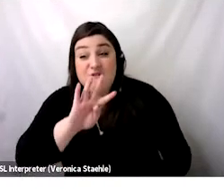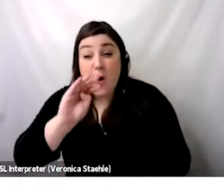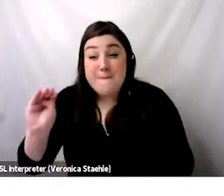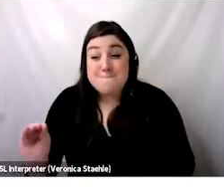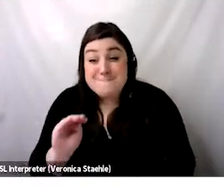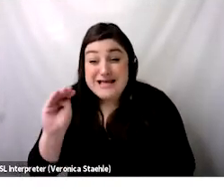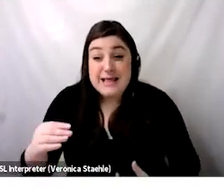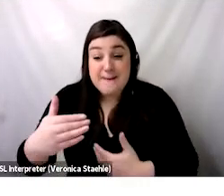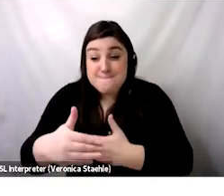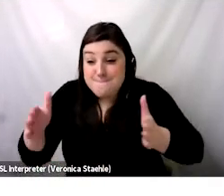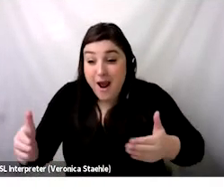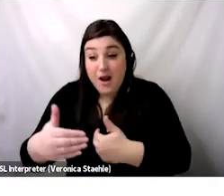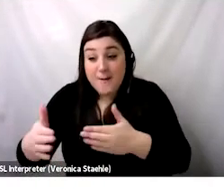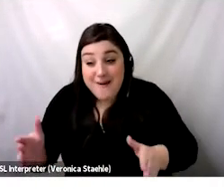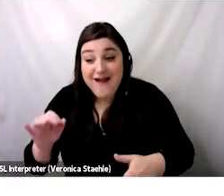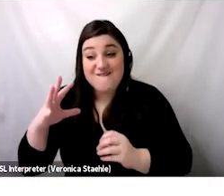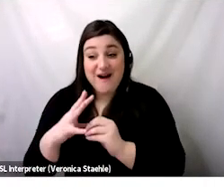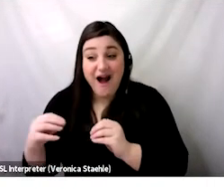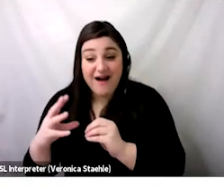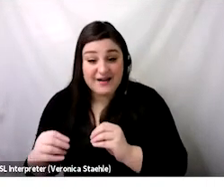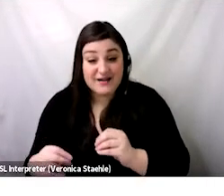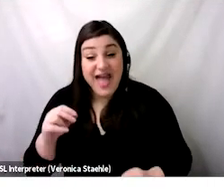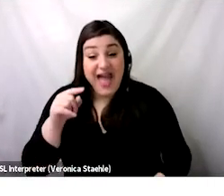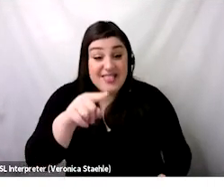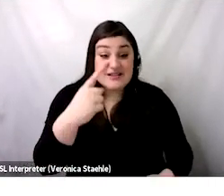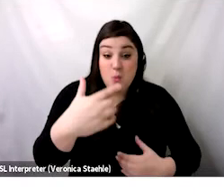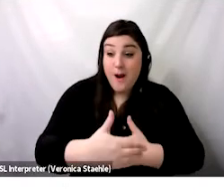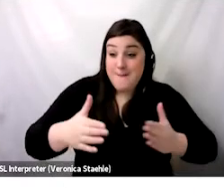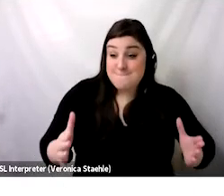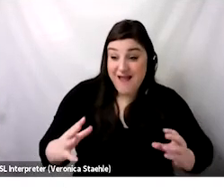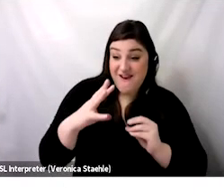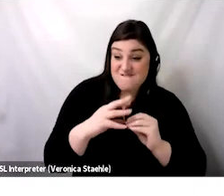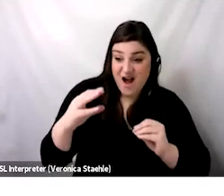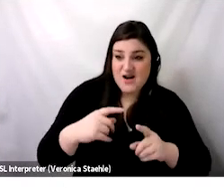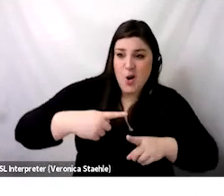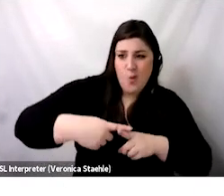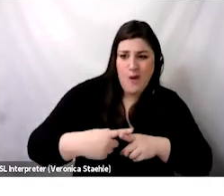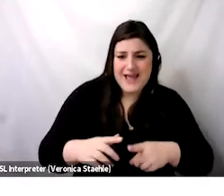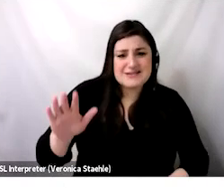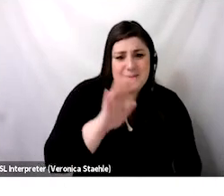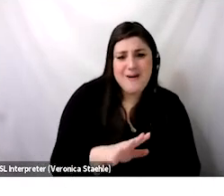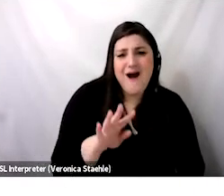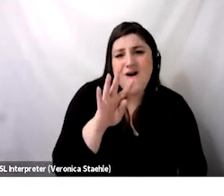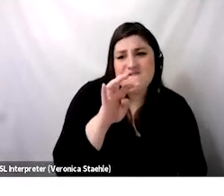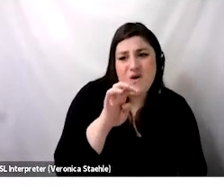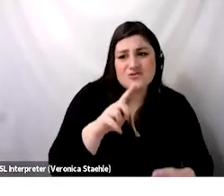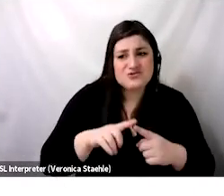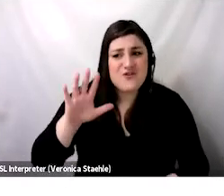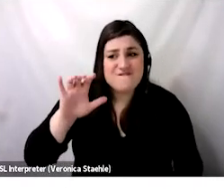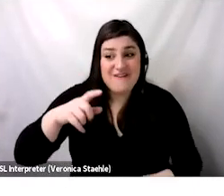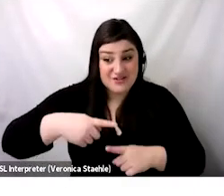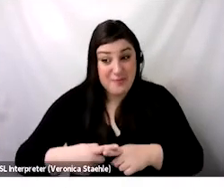If you look at this bale of cotton, a bale of cotton weighs between 400 and